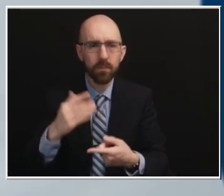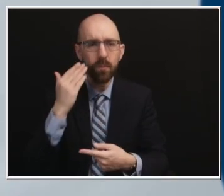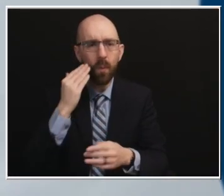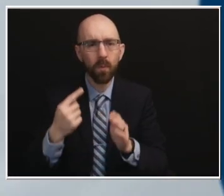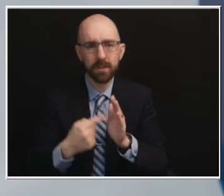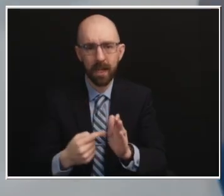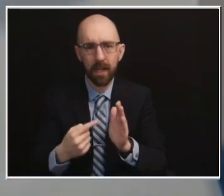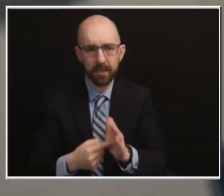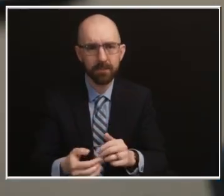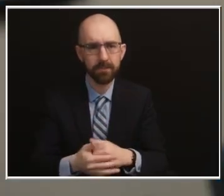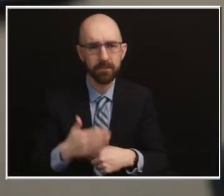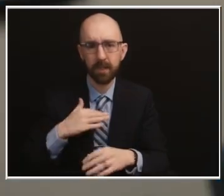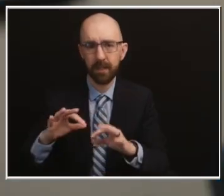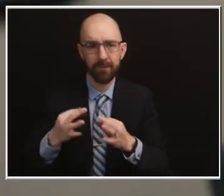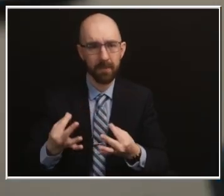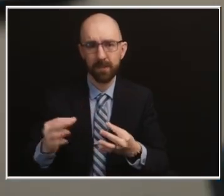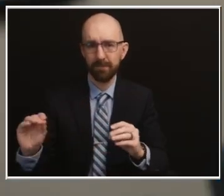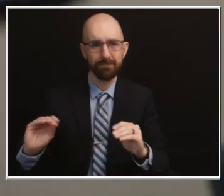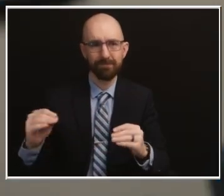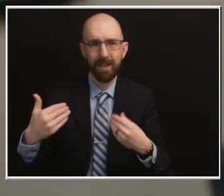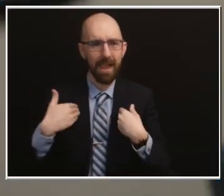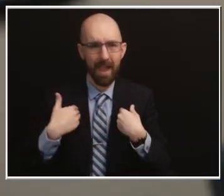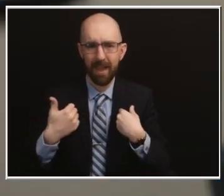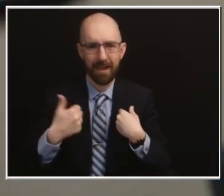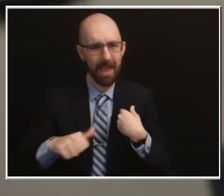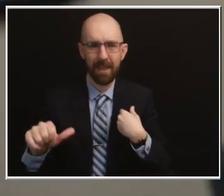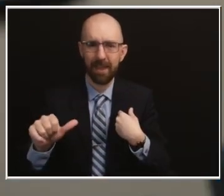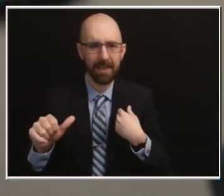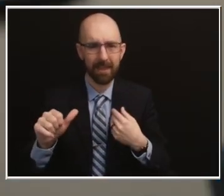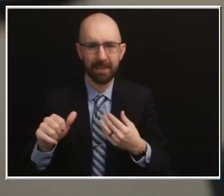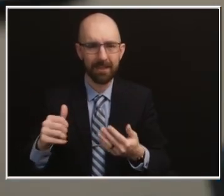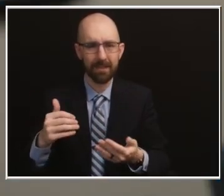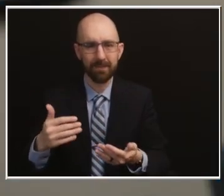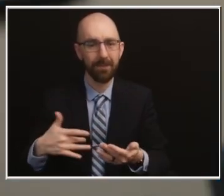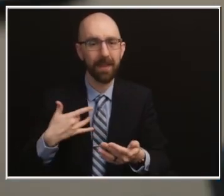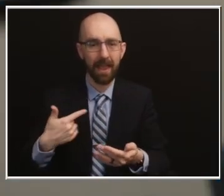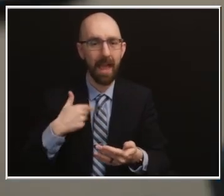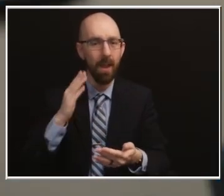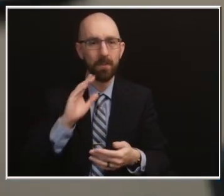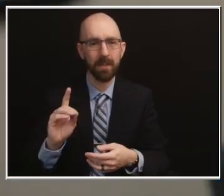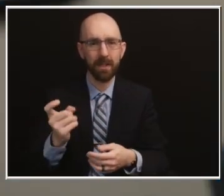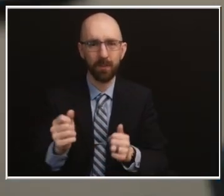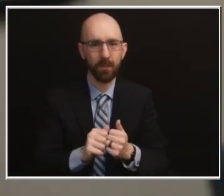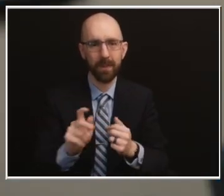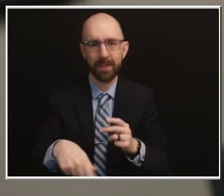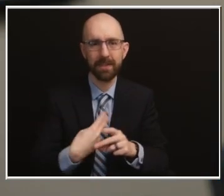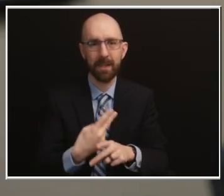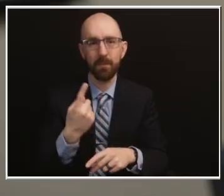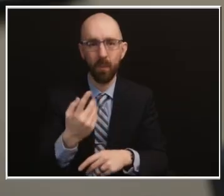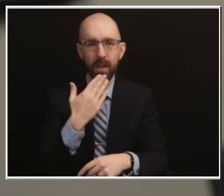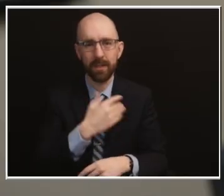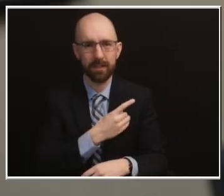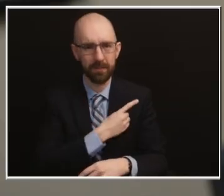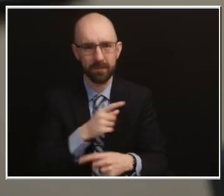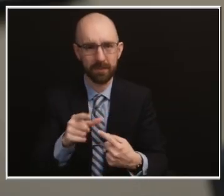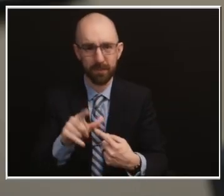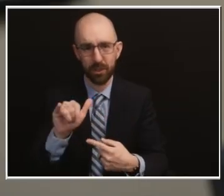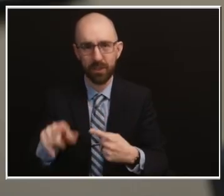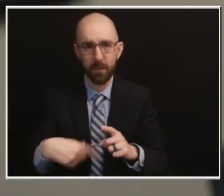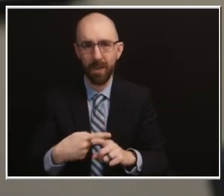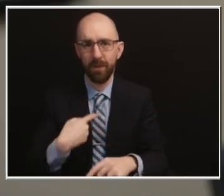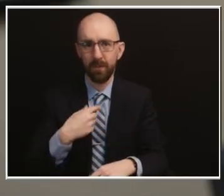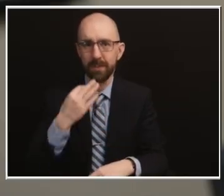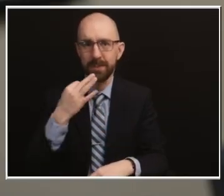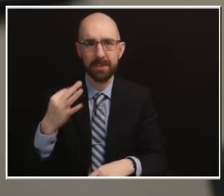in my family ever had any inkling that I would be diagnosed with type 1 diabetes, especially when I was 19. We